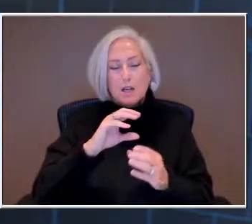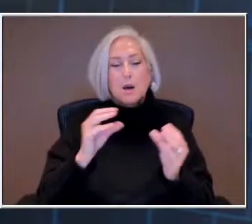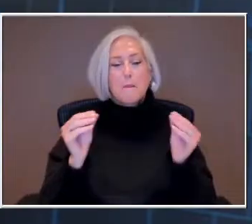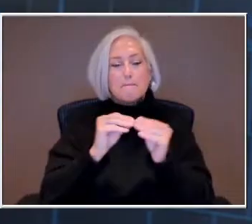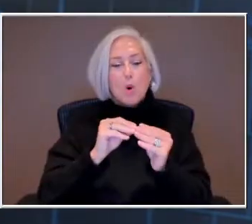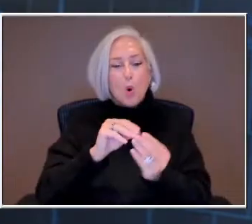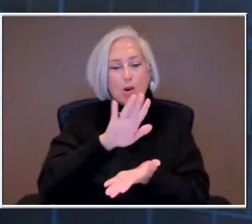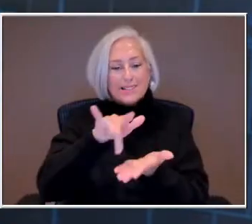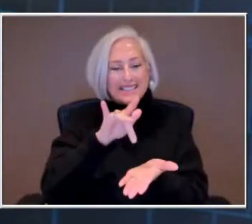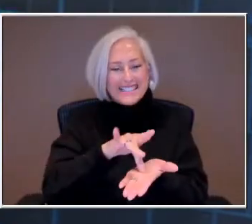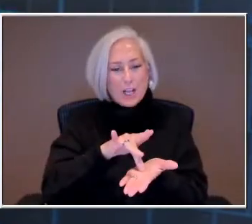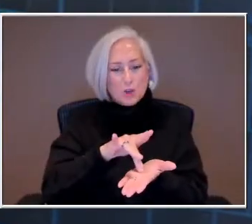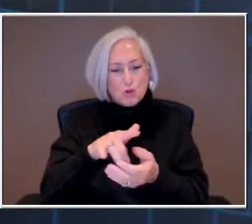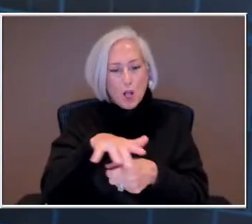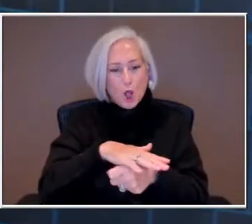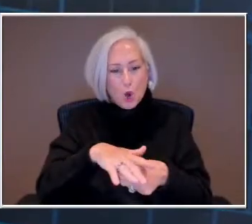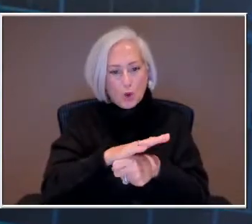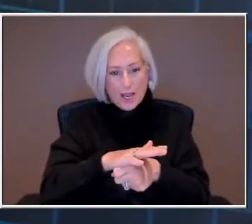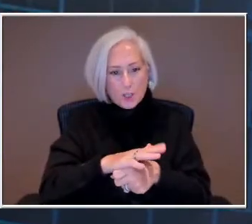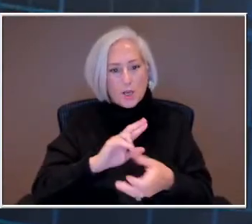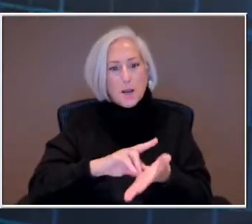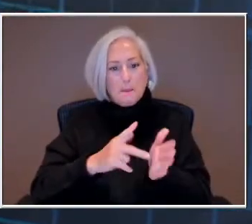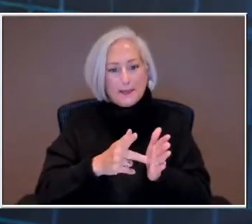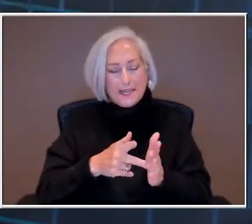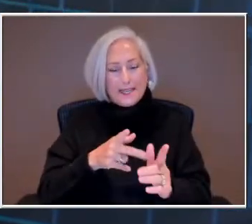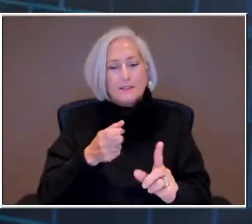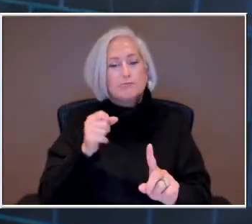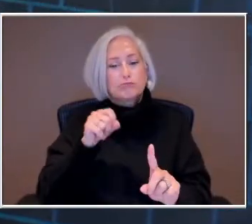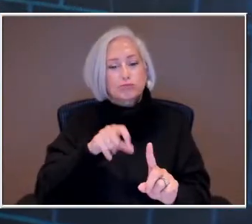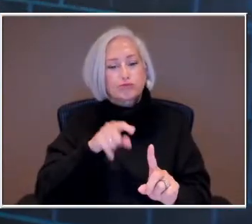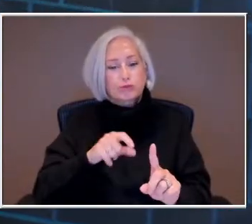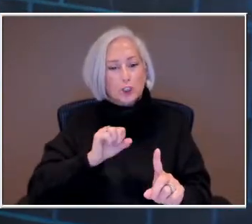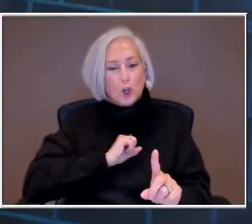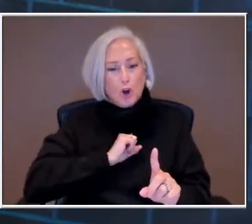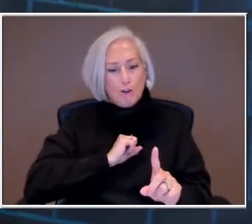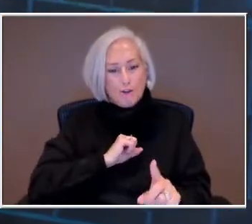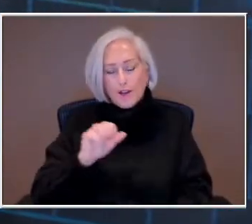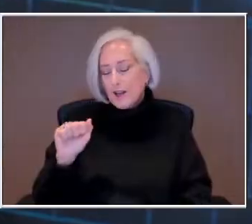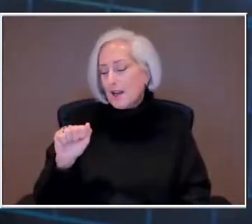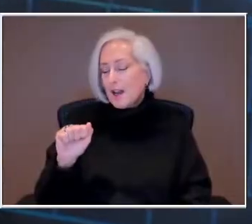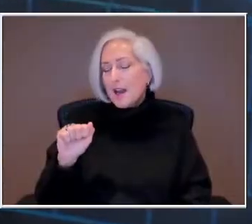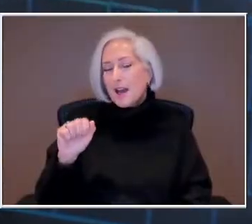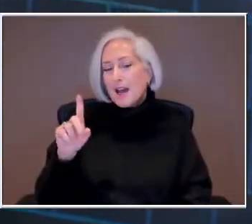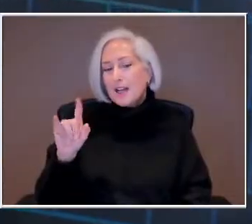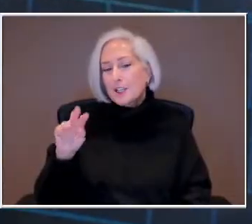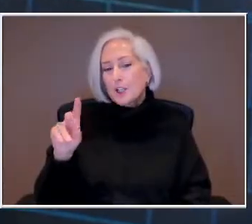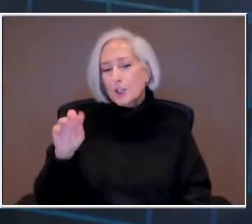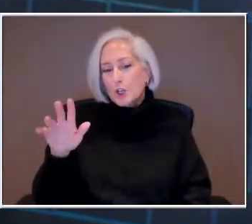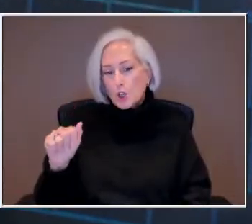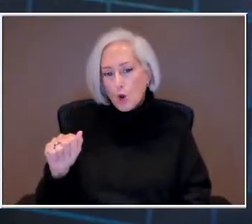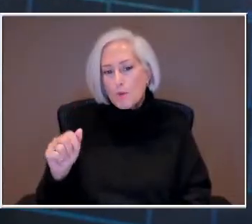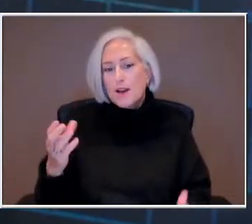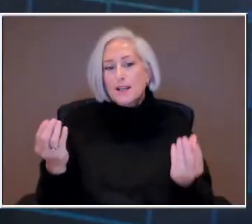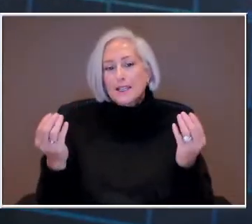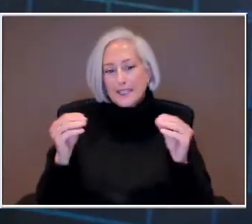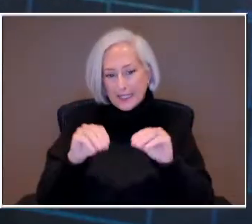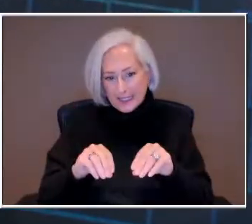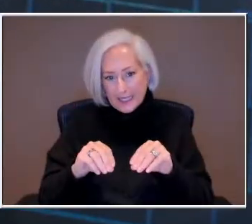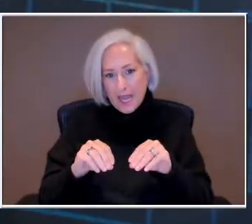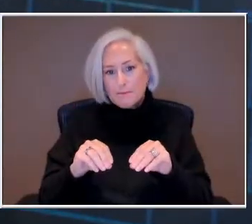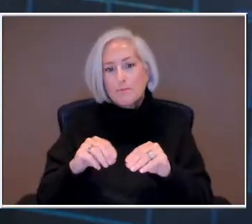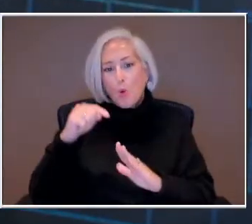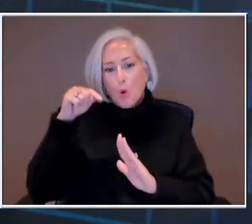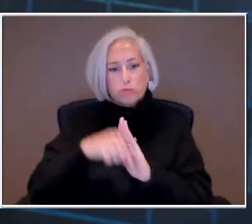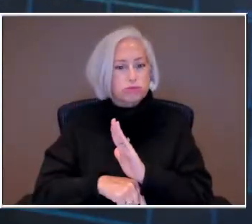can a lot of time trigger the cough. But the adenocarcinoma subtype sometimes can be more peripheral in the lung and be completely asymptomatic.